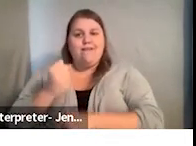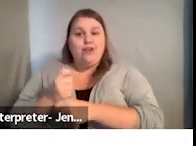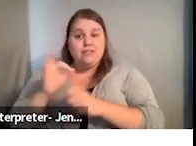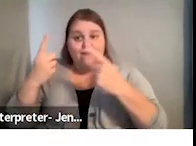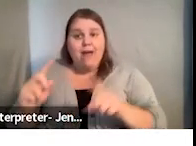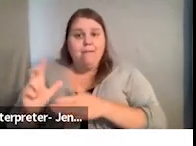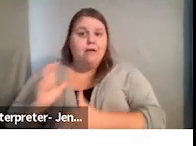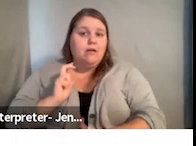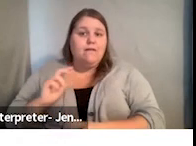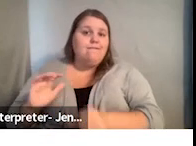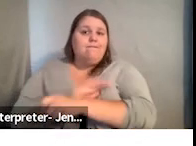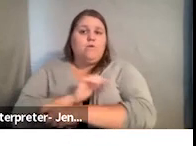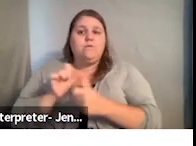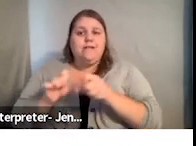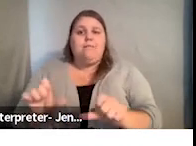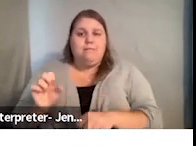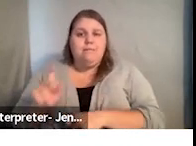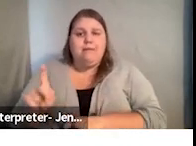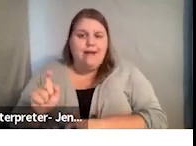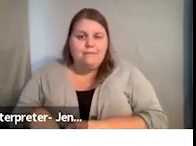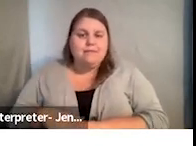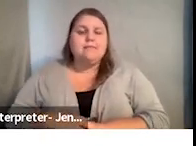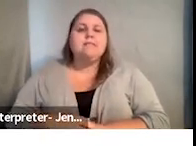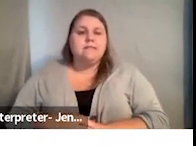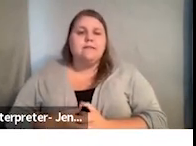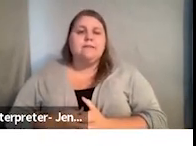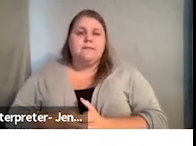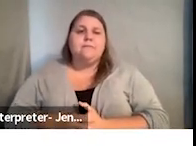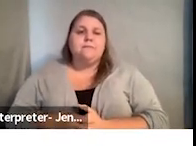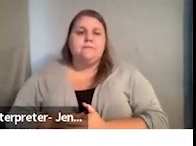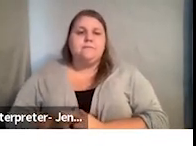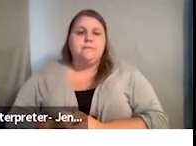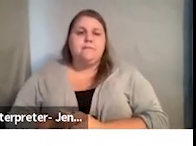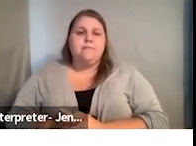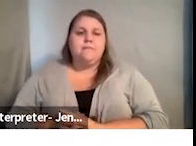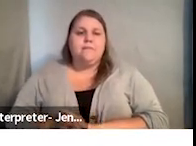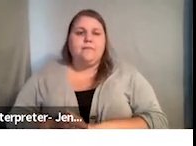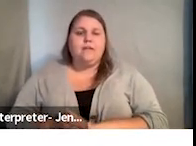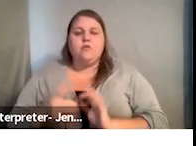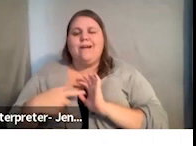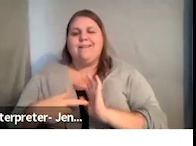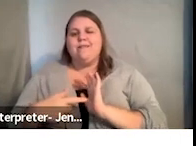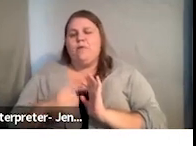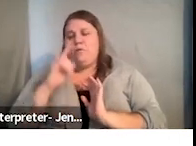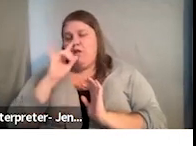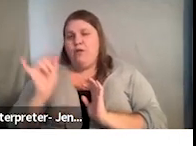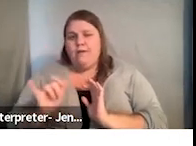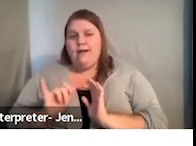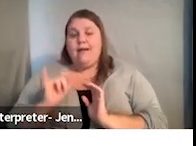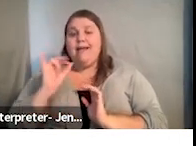entire down payment assistance. So here's an example of somebody who's buying